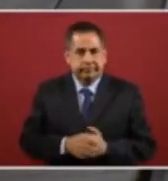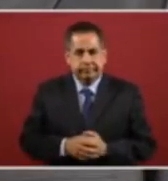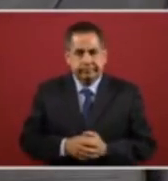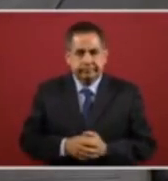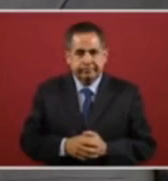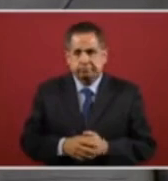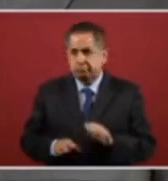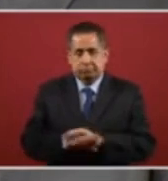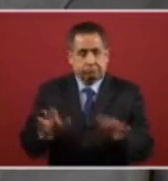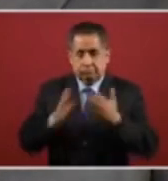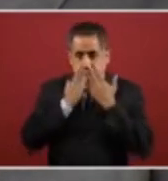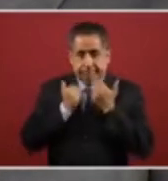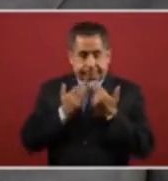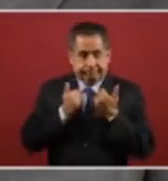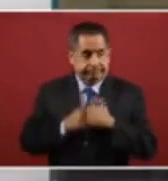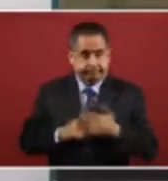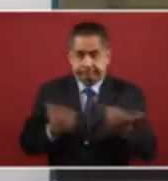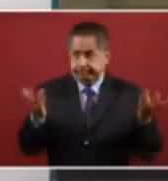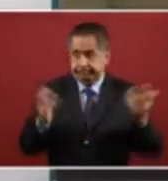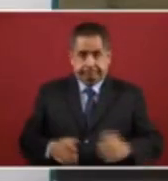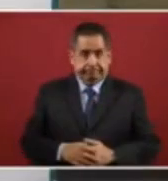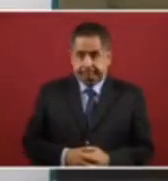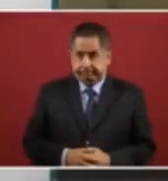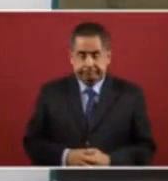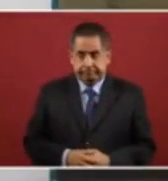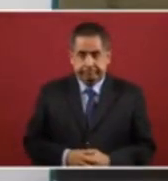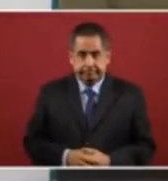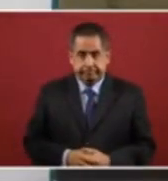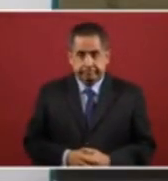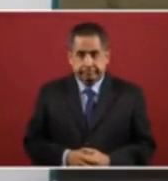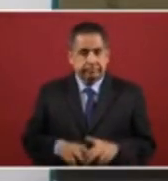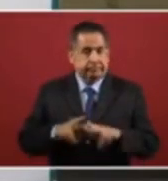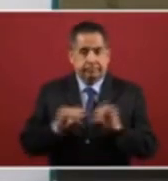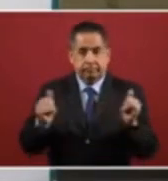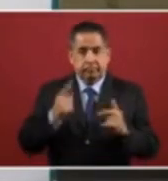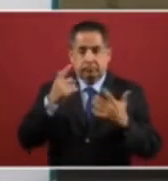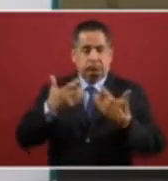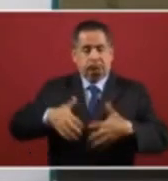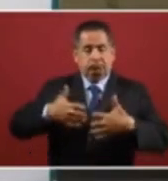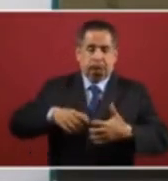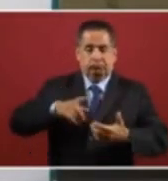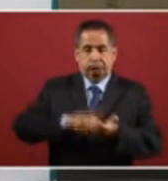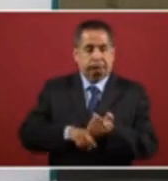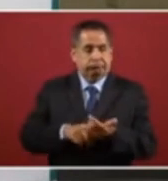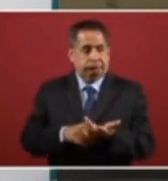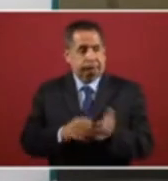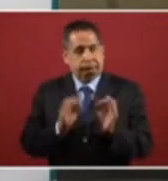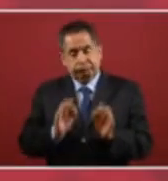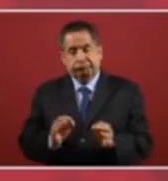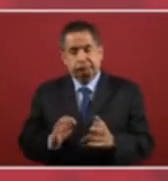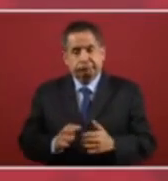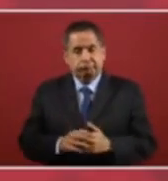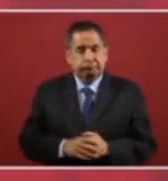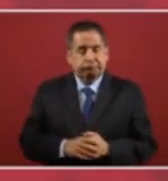So basically what's happened now, we no longer have a company airline